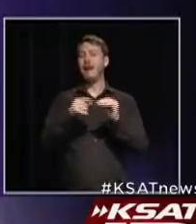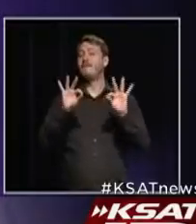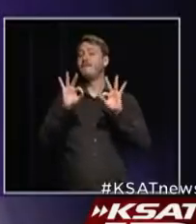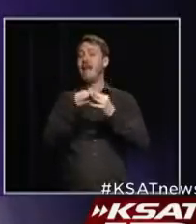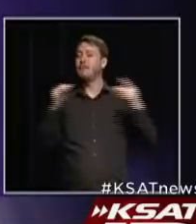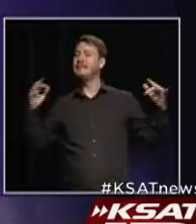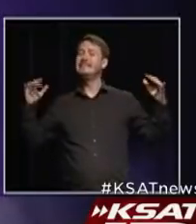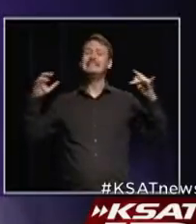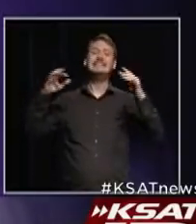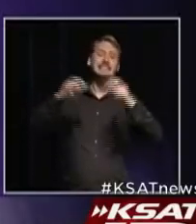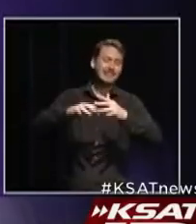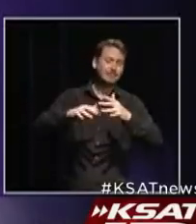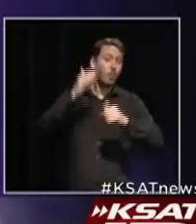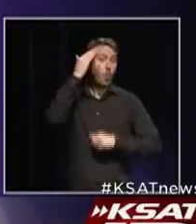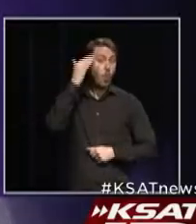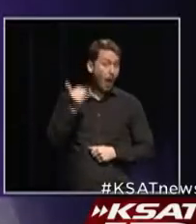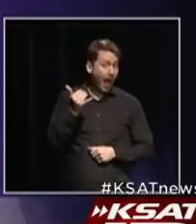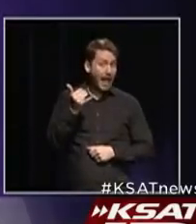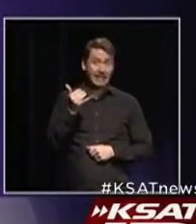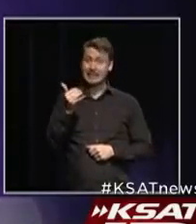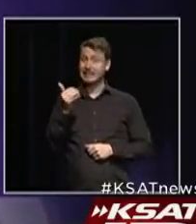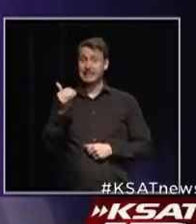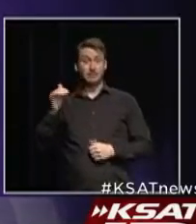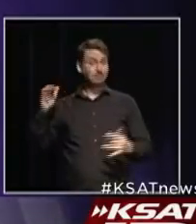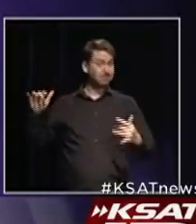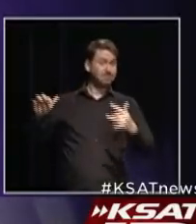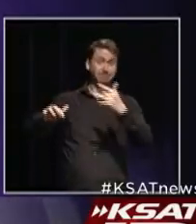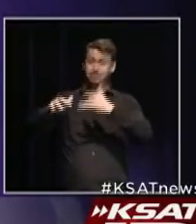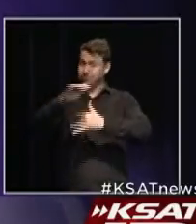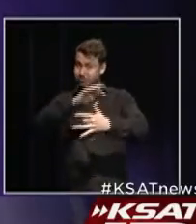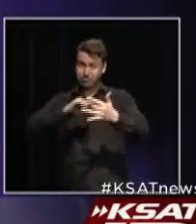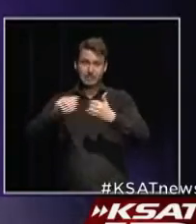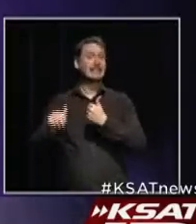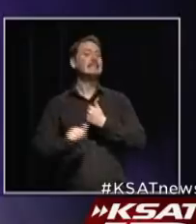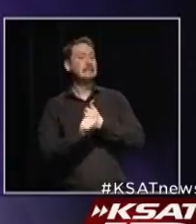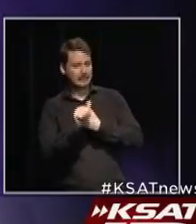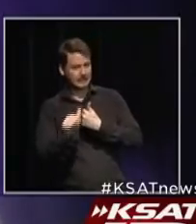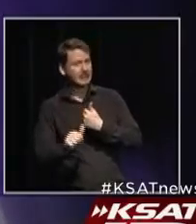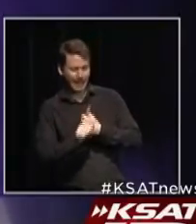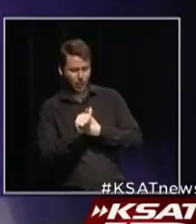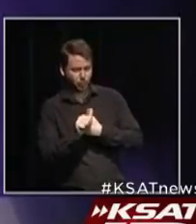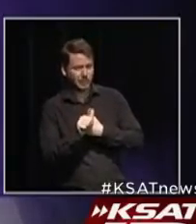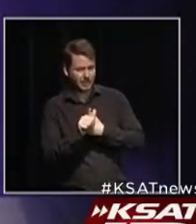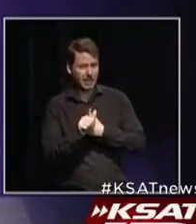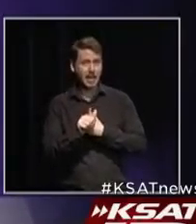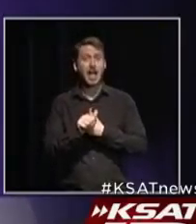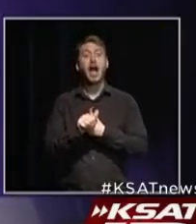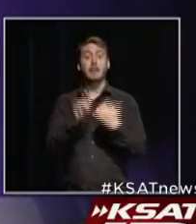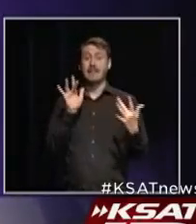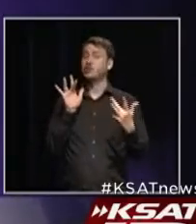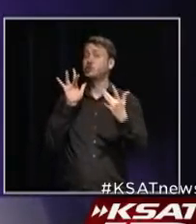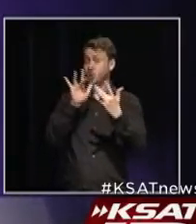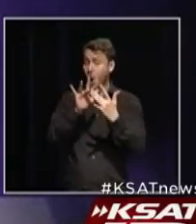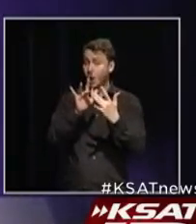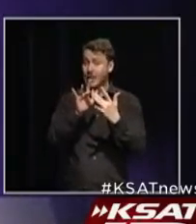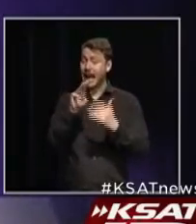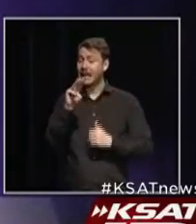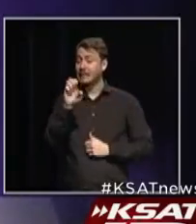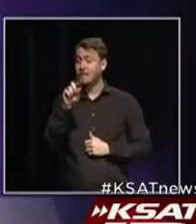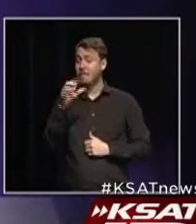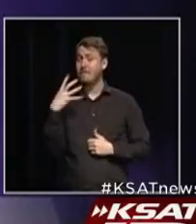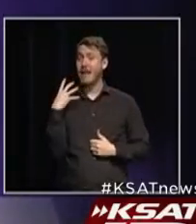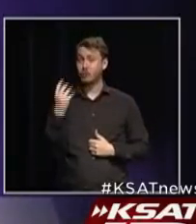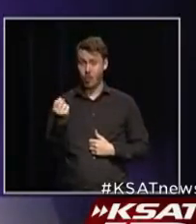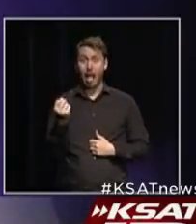and why people getting together socially is dangerous. The contacts that Metro Health has